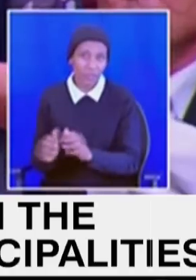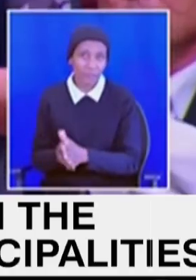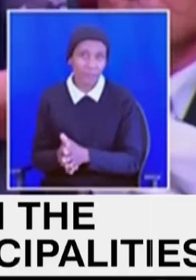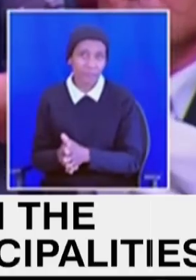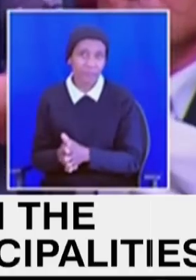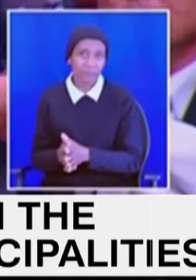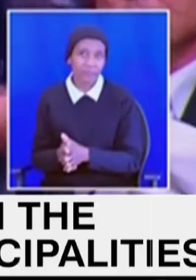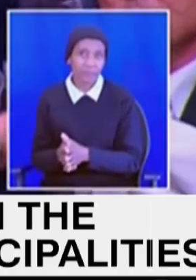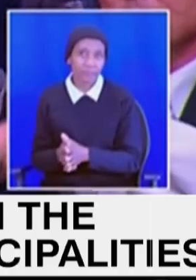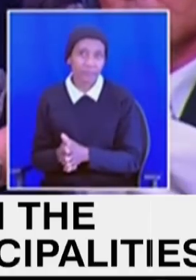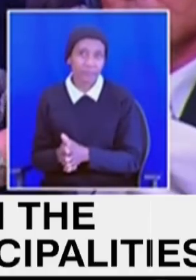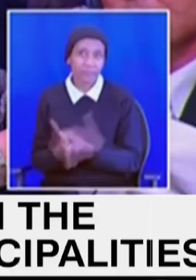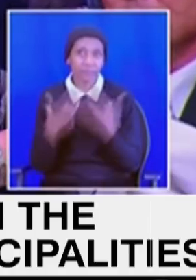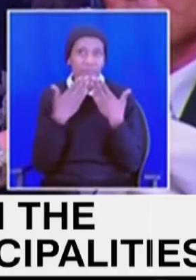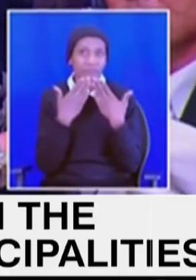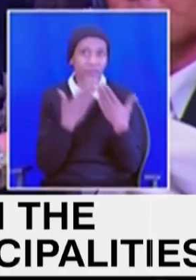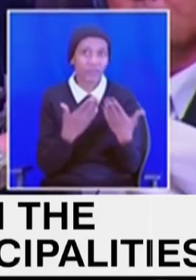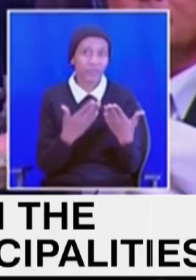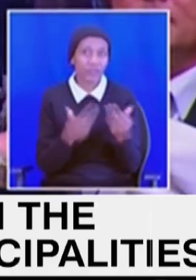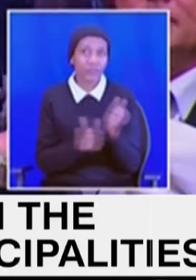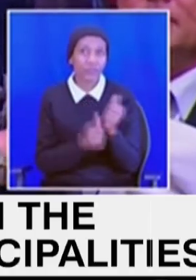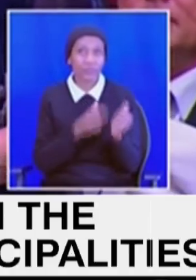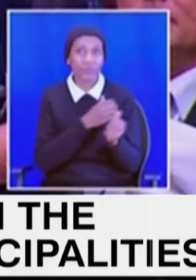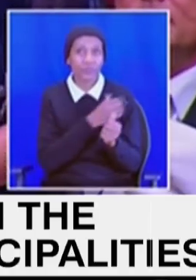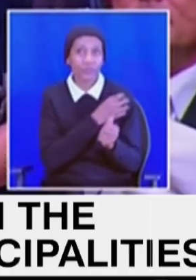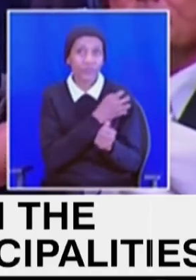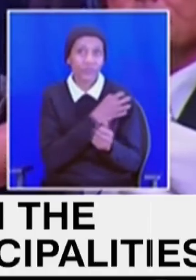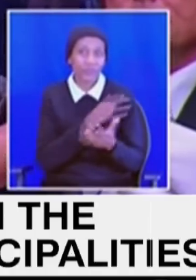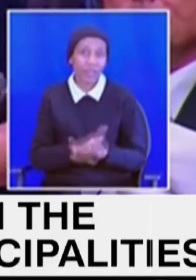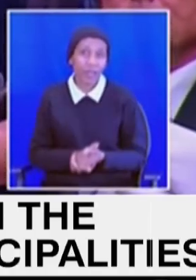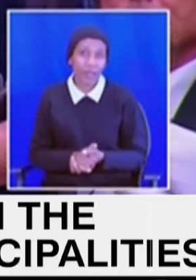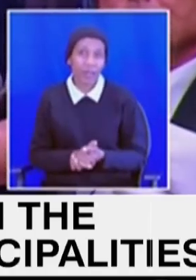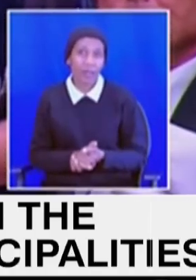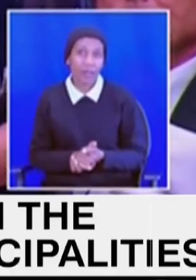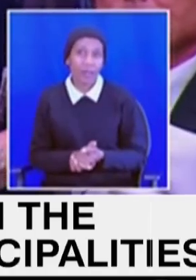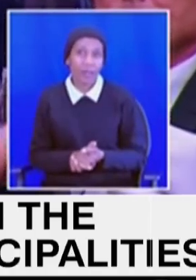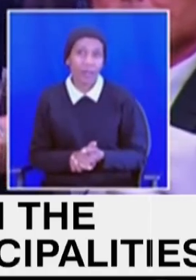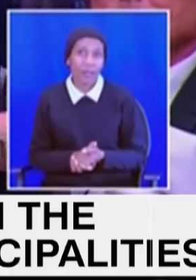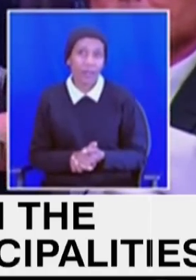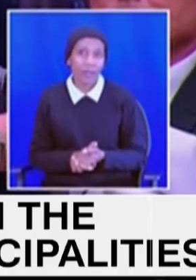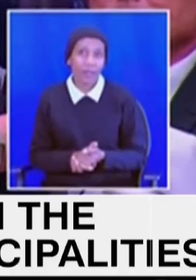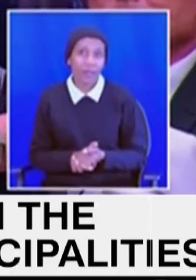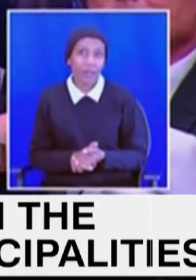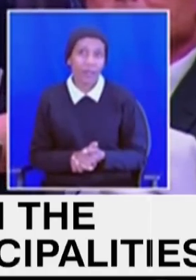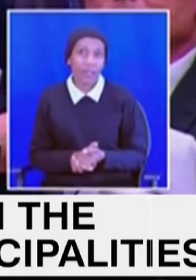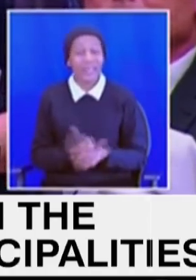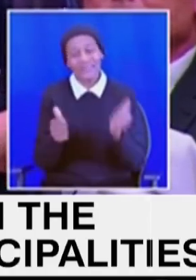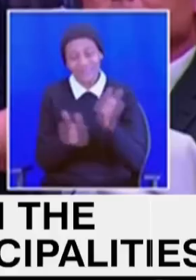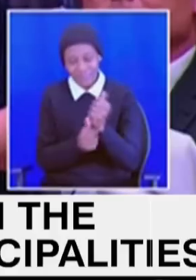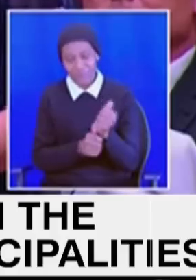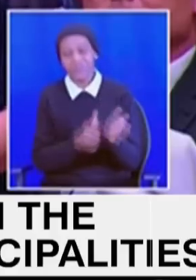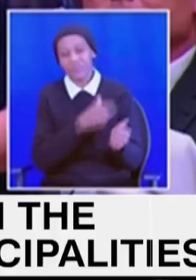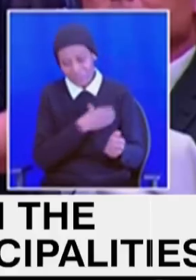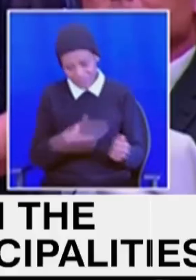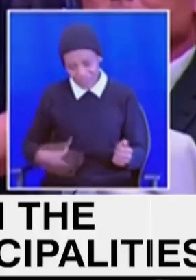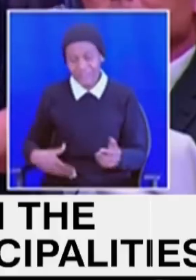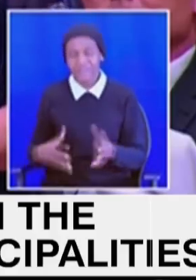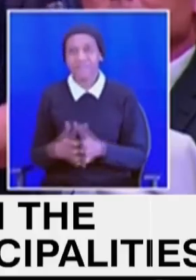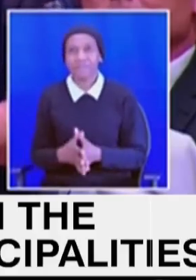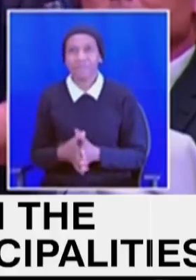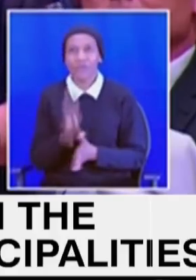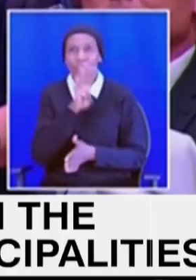Chair, and good afternoon to the Deputy Minister. Just to enlighten you, Deputy President,